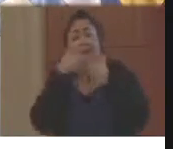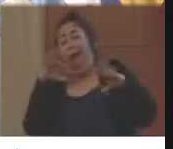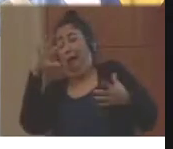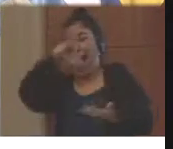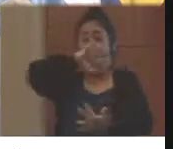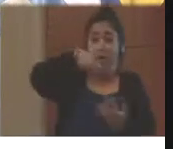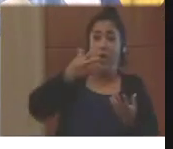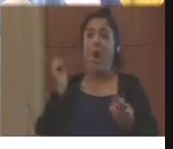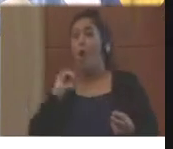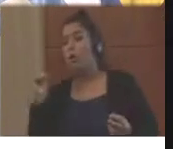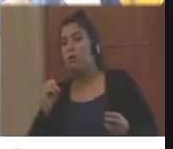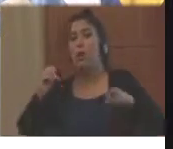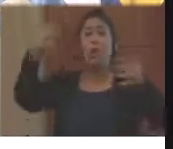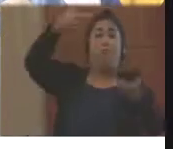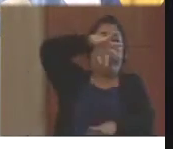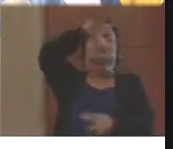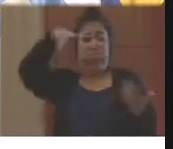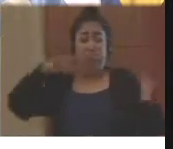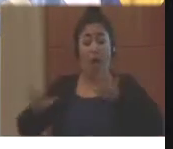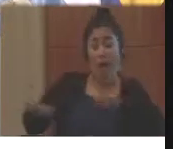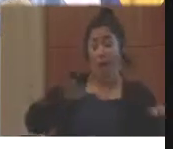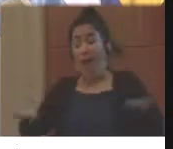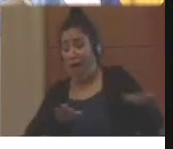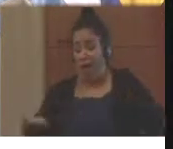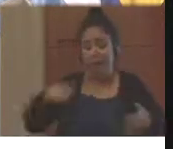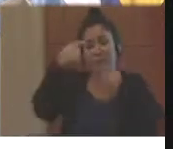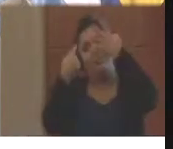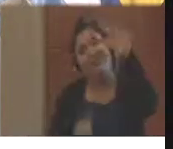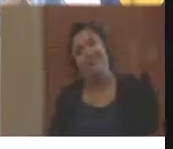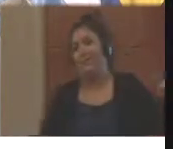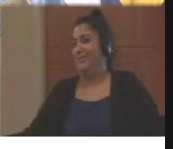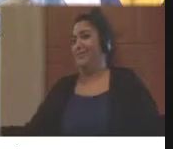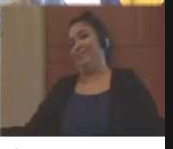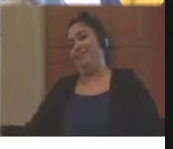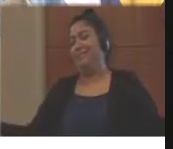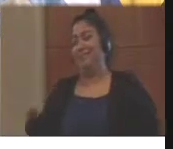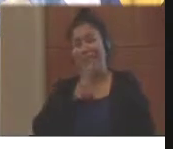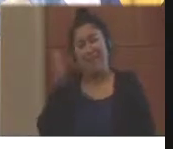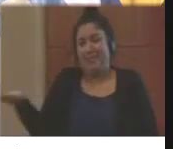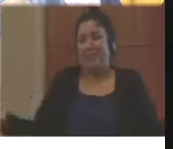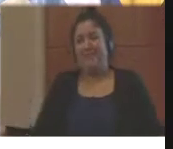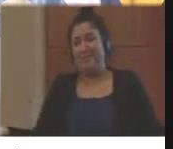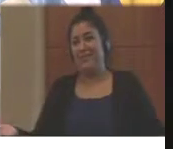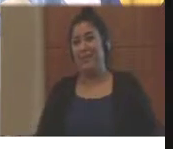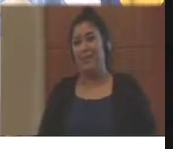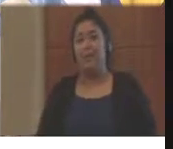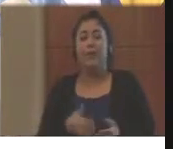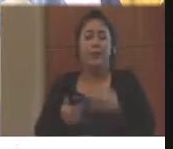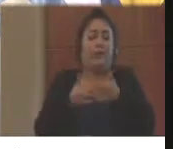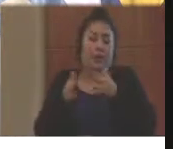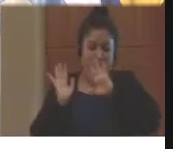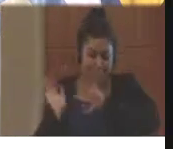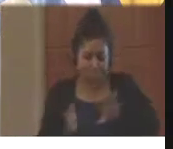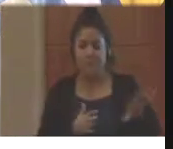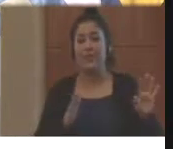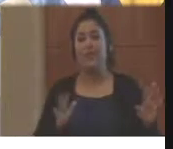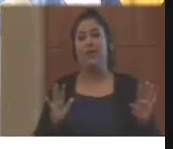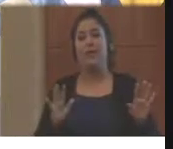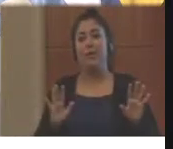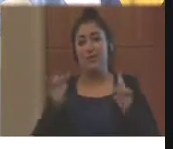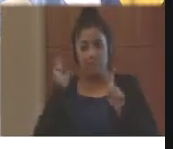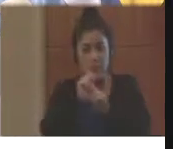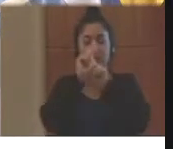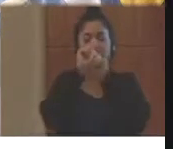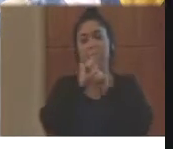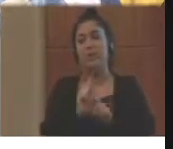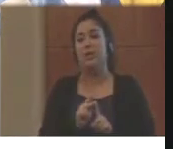Niño, and when we're resting, we'll have the tsunamis and the earthquakes. So the concrete thing is that we've got to be capable of